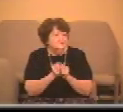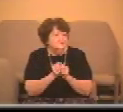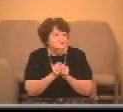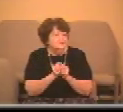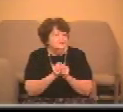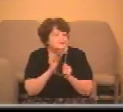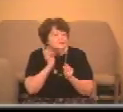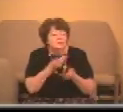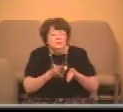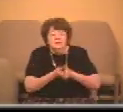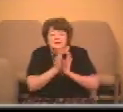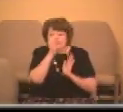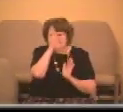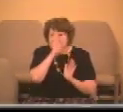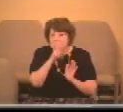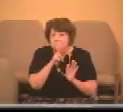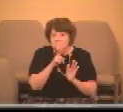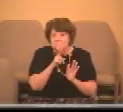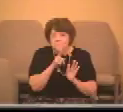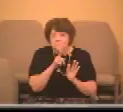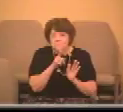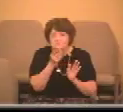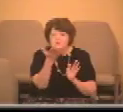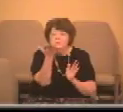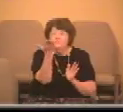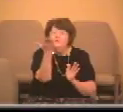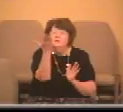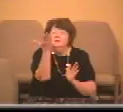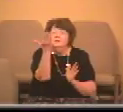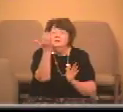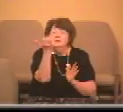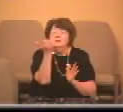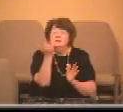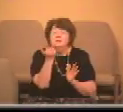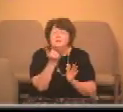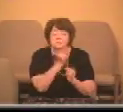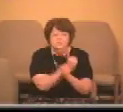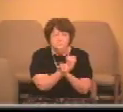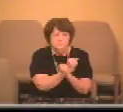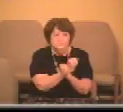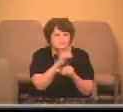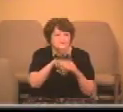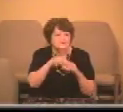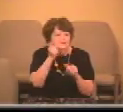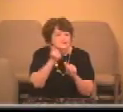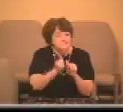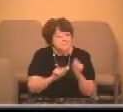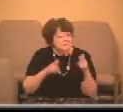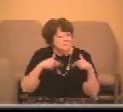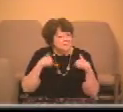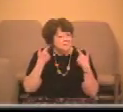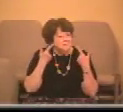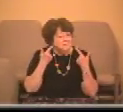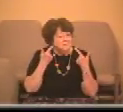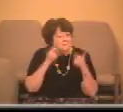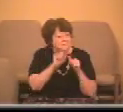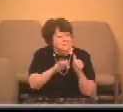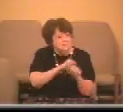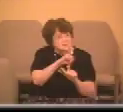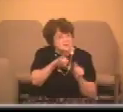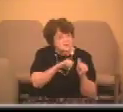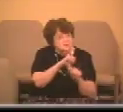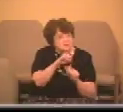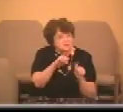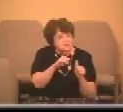And so we ask, God, that you will stretch out your hand and be at work in every one of these lives and circumstances and